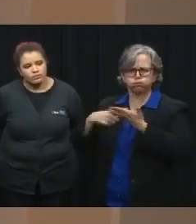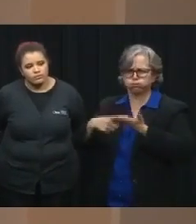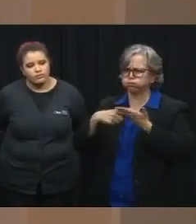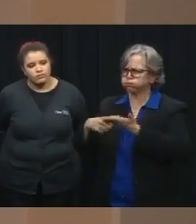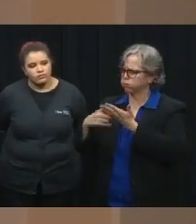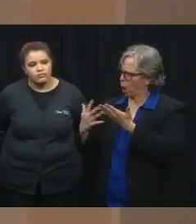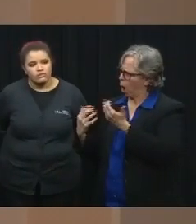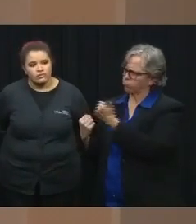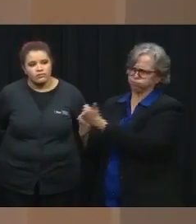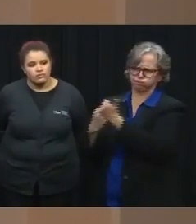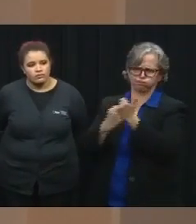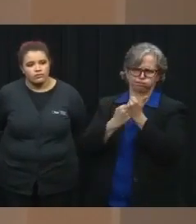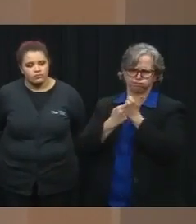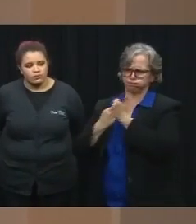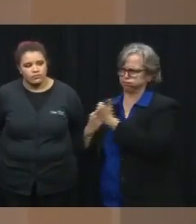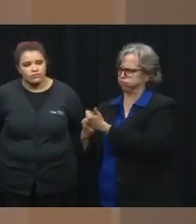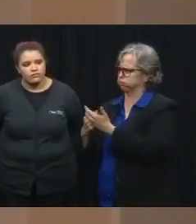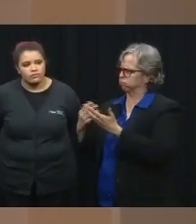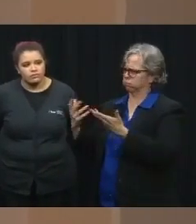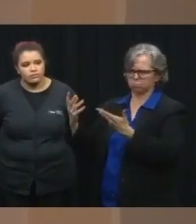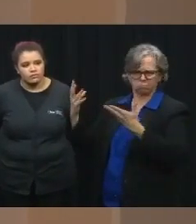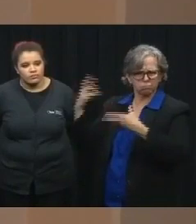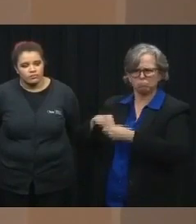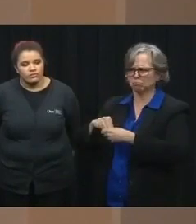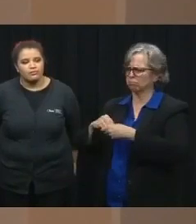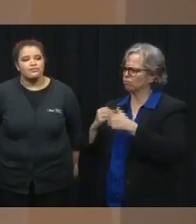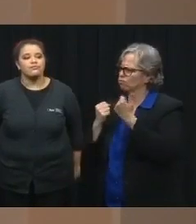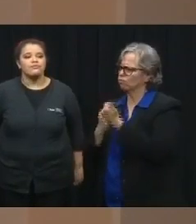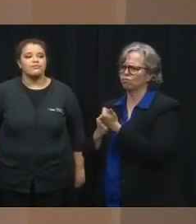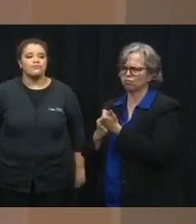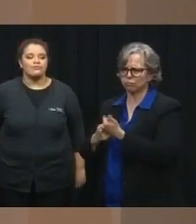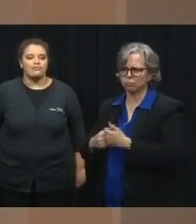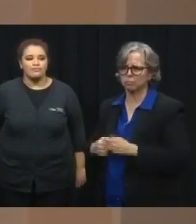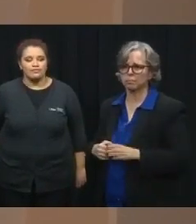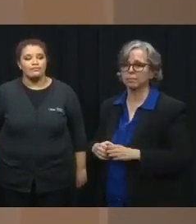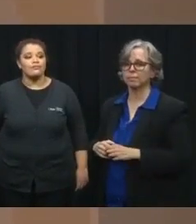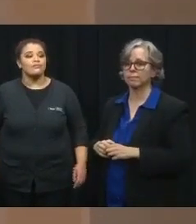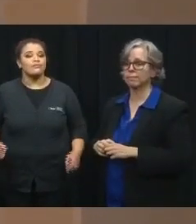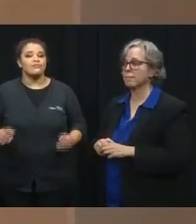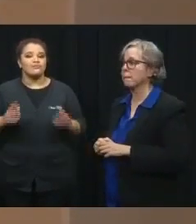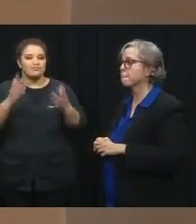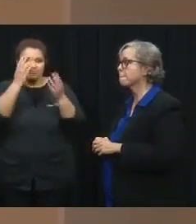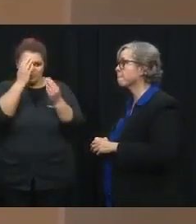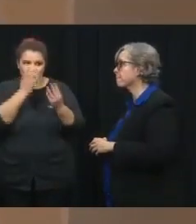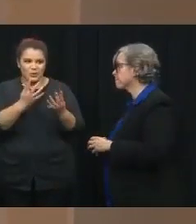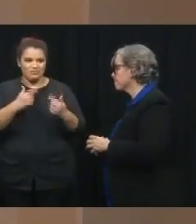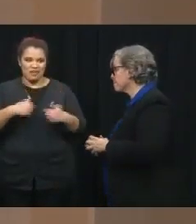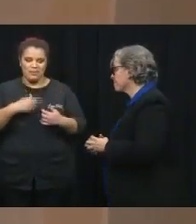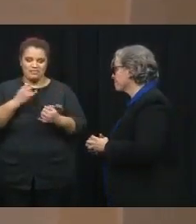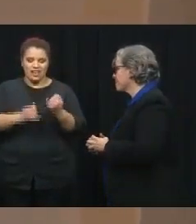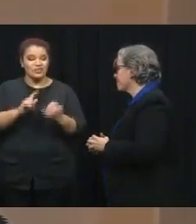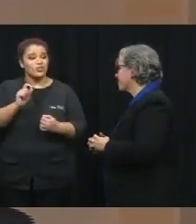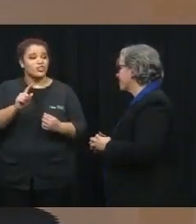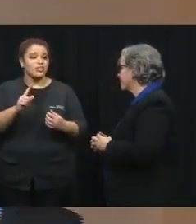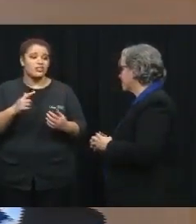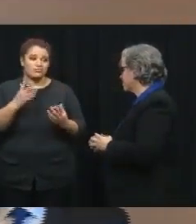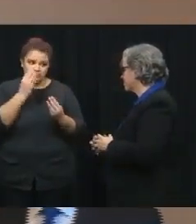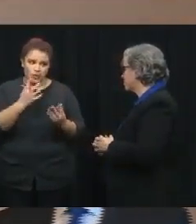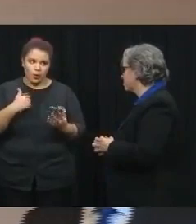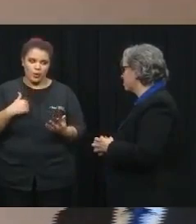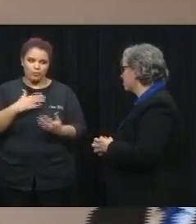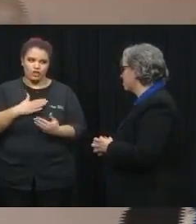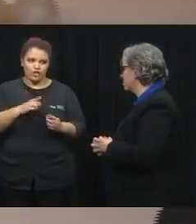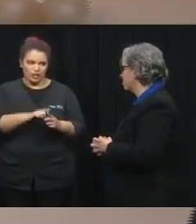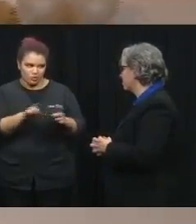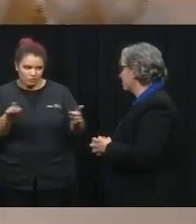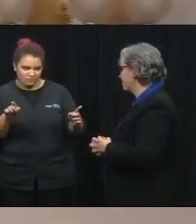and Democrats. I'm told that I was the last question, so I just want to say we appreciate you all. Thank you. Thank you very much. You